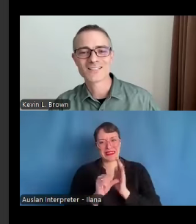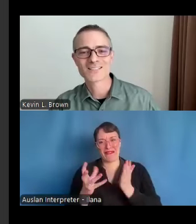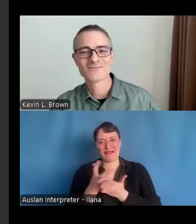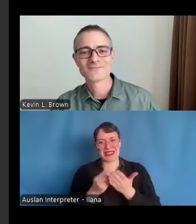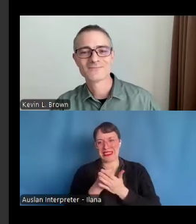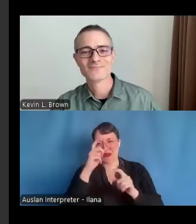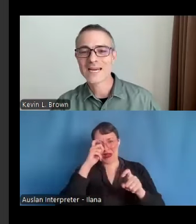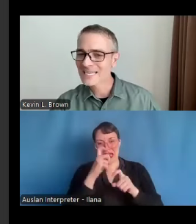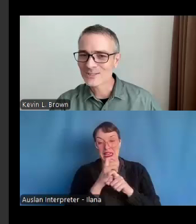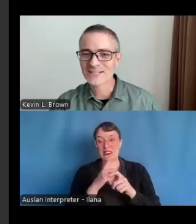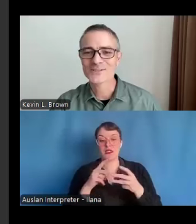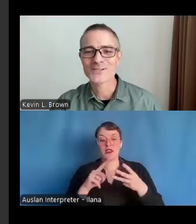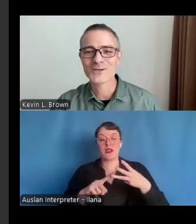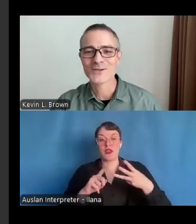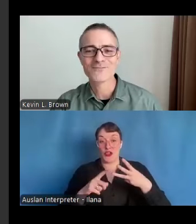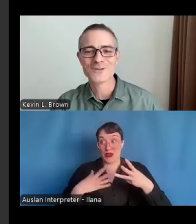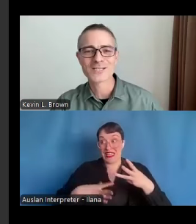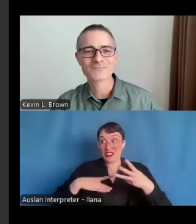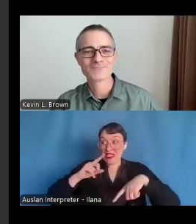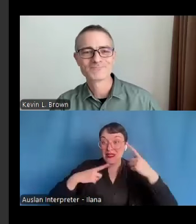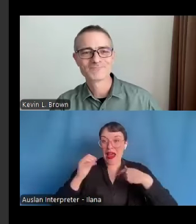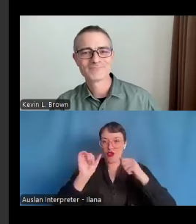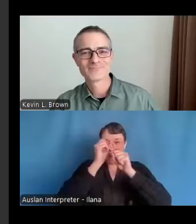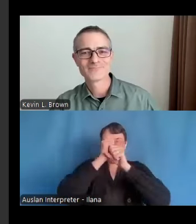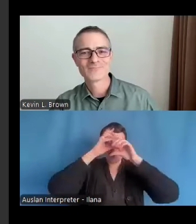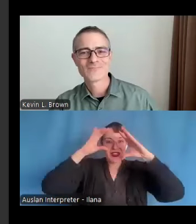your cause. Make it clear, don't be confusing.